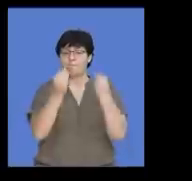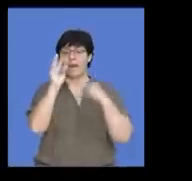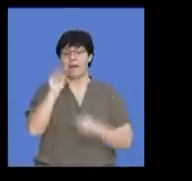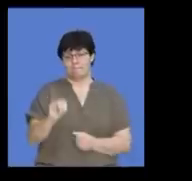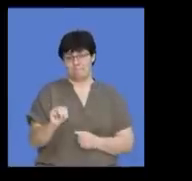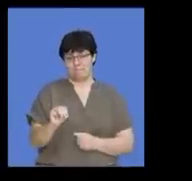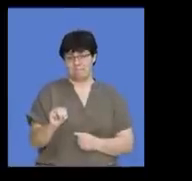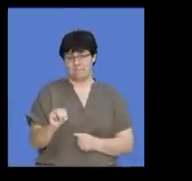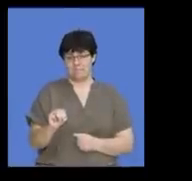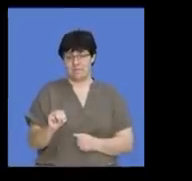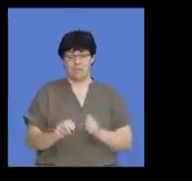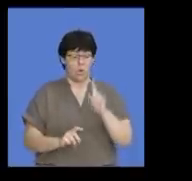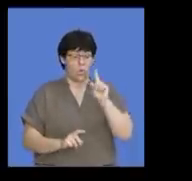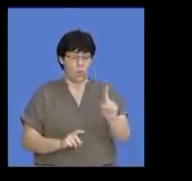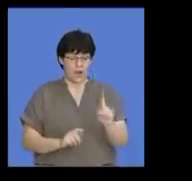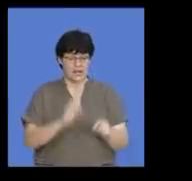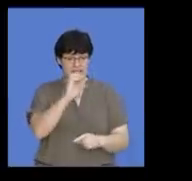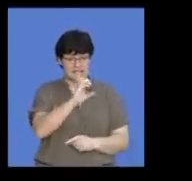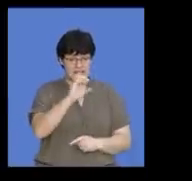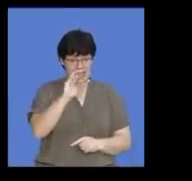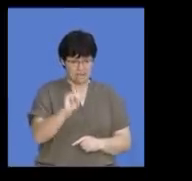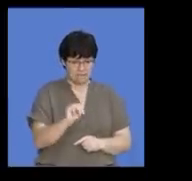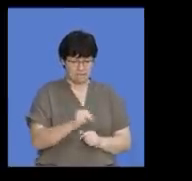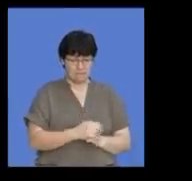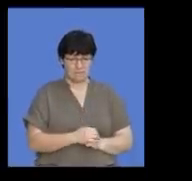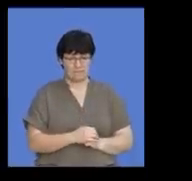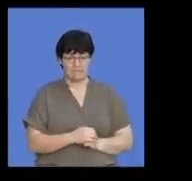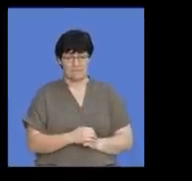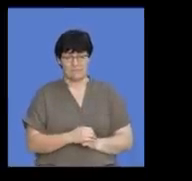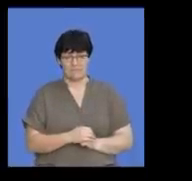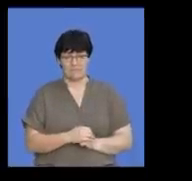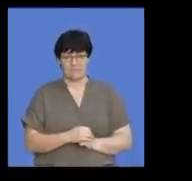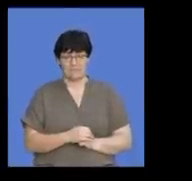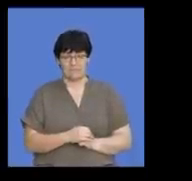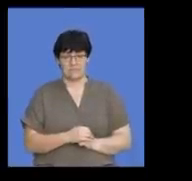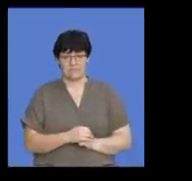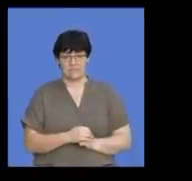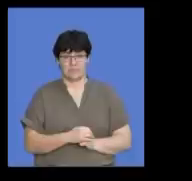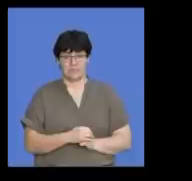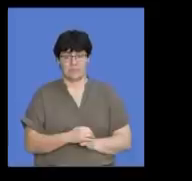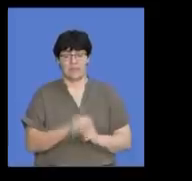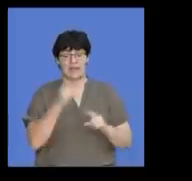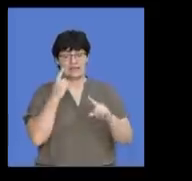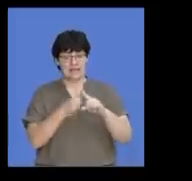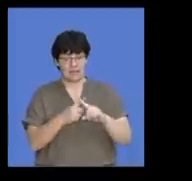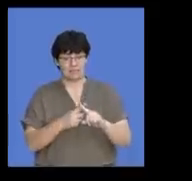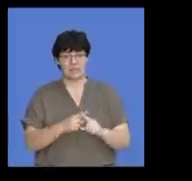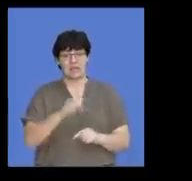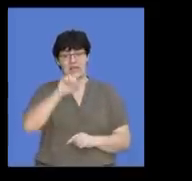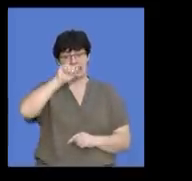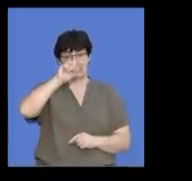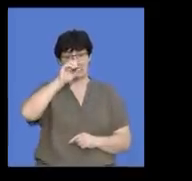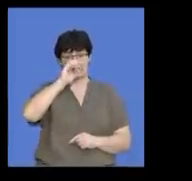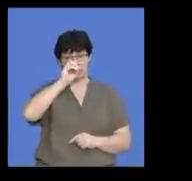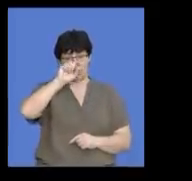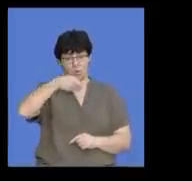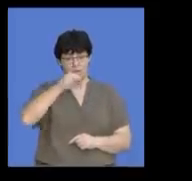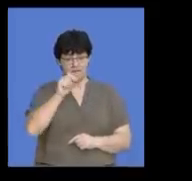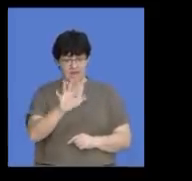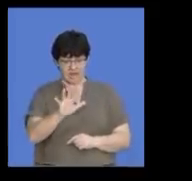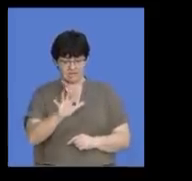So 1 centimeter, let's do that in red, 1 centimeter multiplied by 0.5 gives